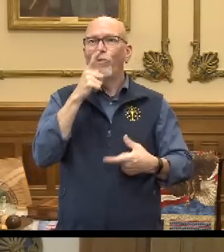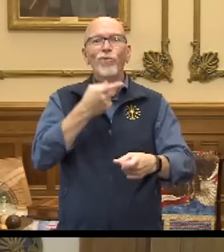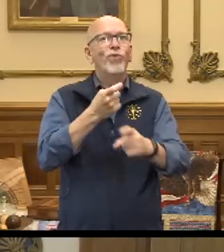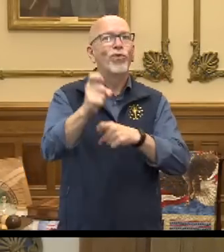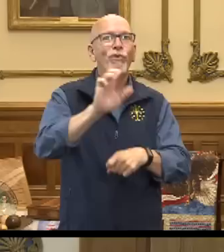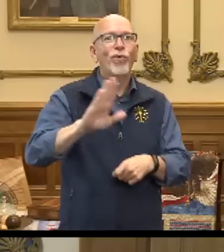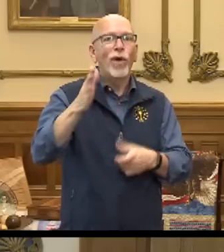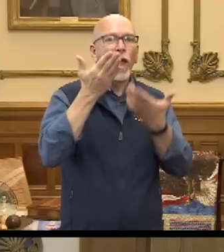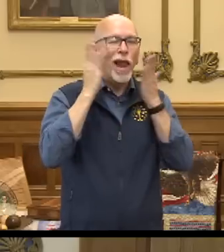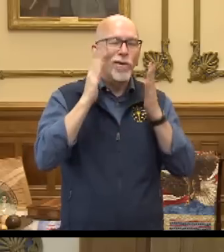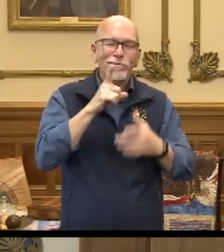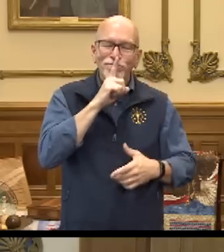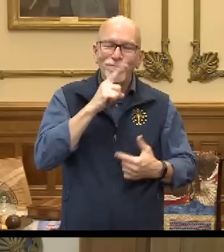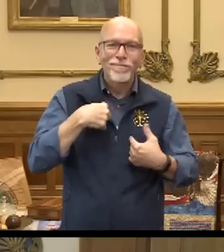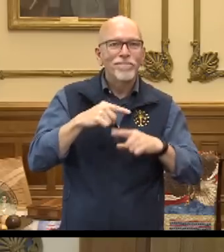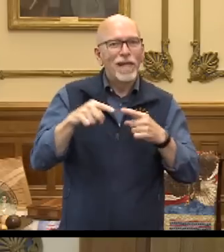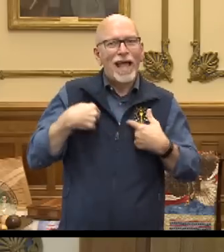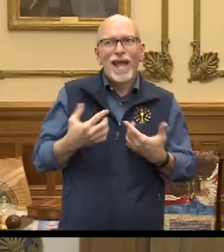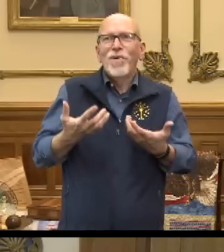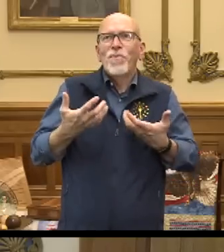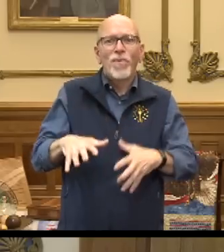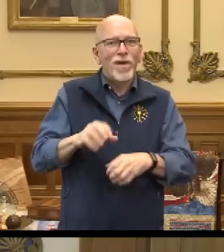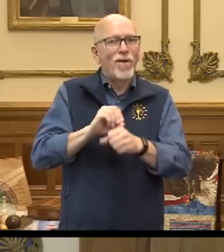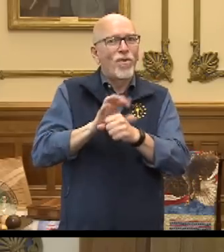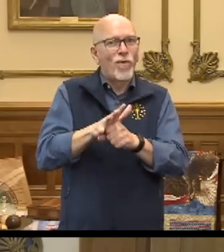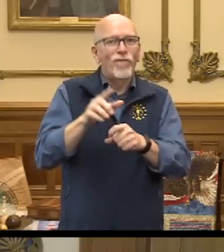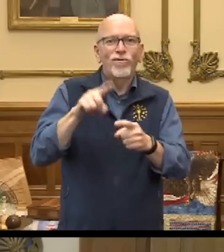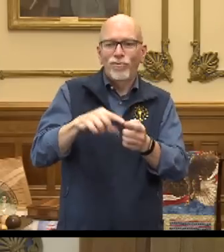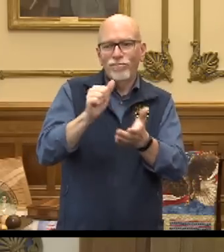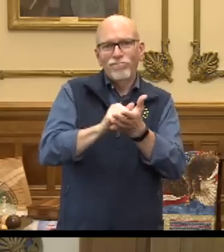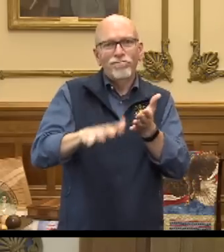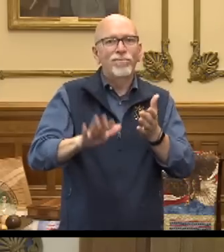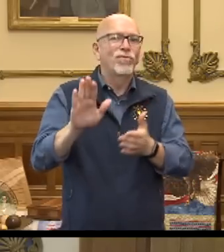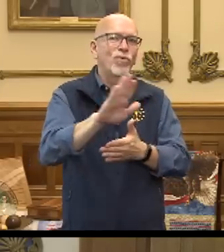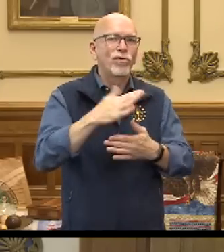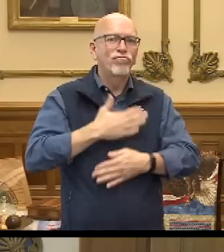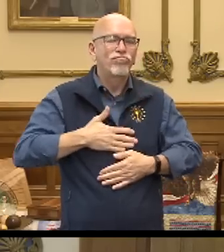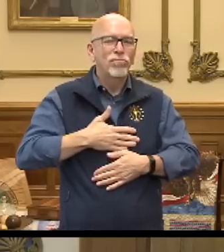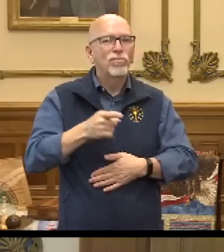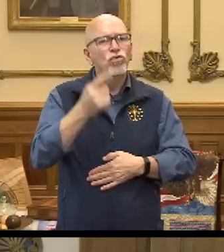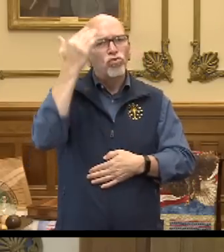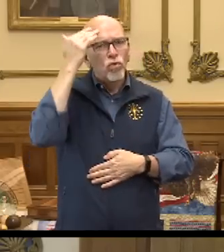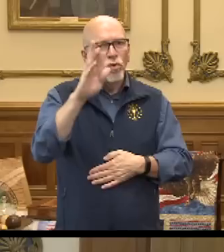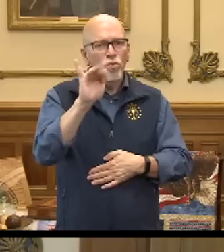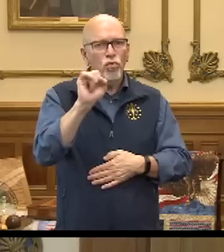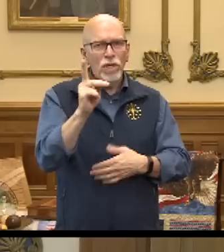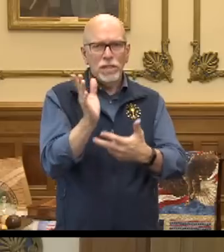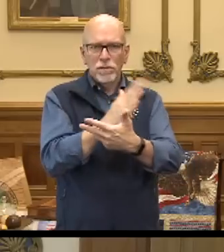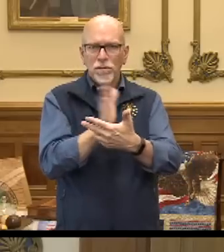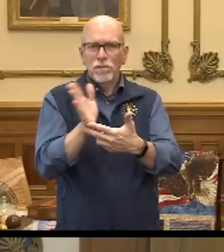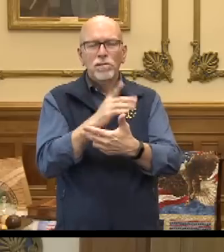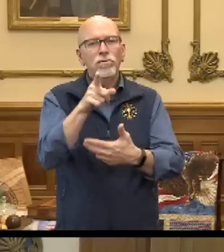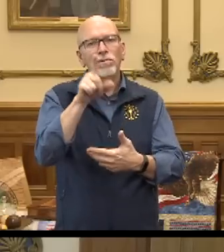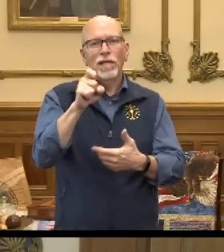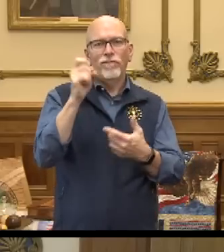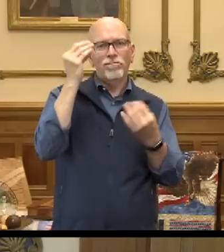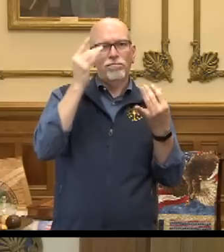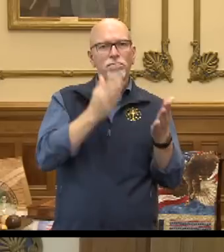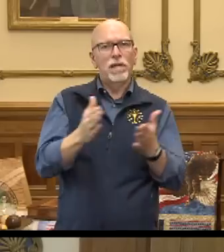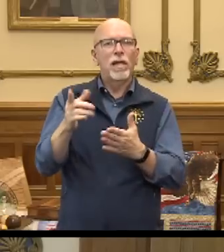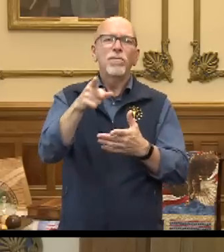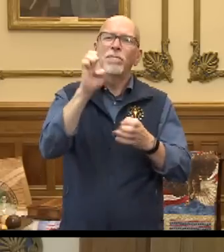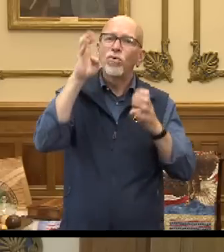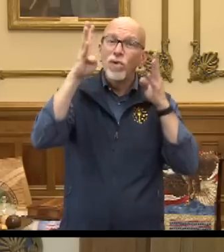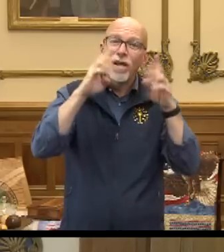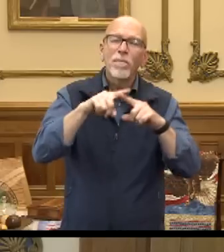Halloween. But I don't want COVID-19 to take that role either. So know your risk and plan accordingly. Get creative and have a fun and